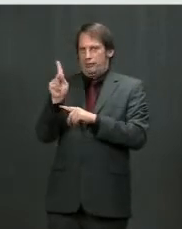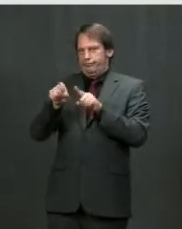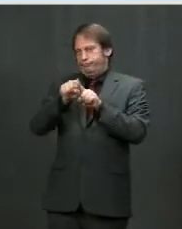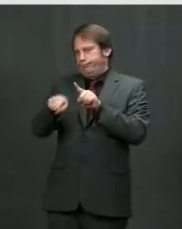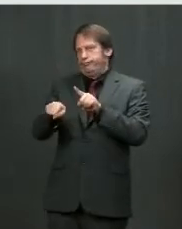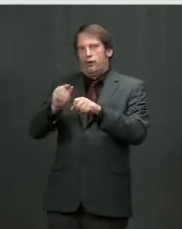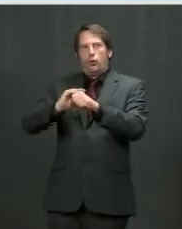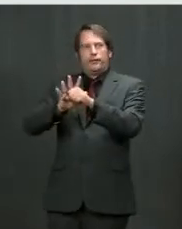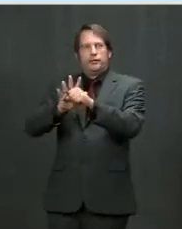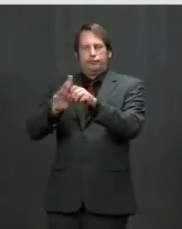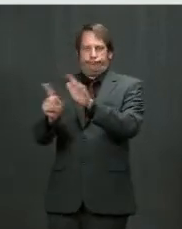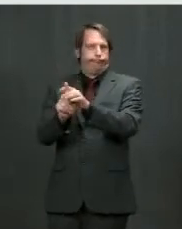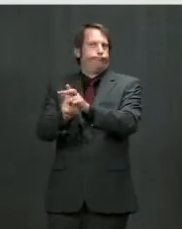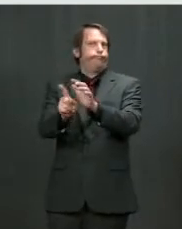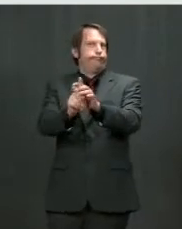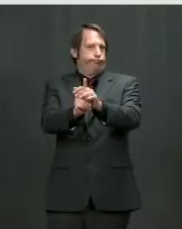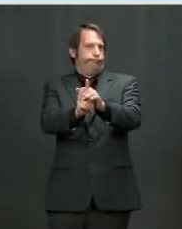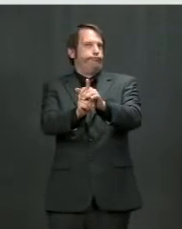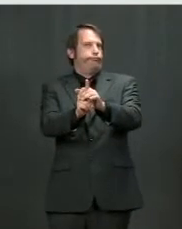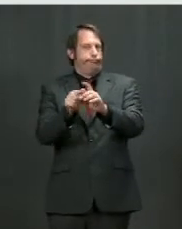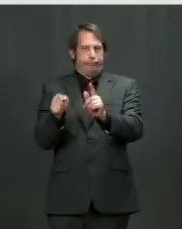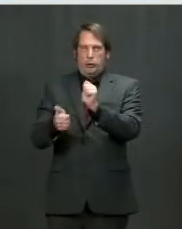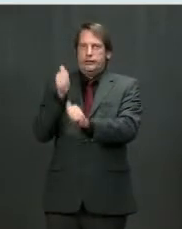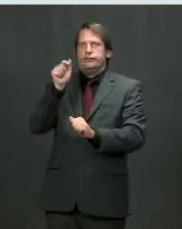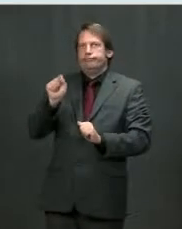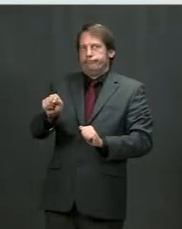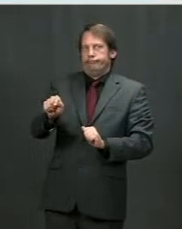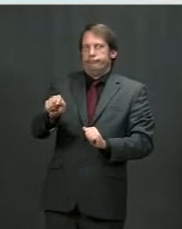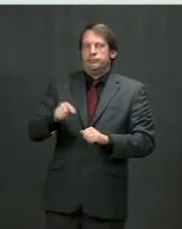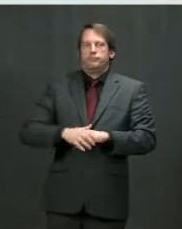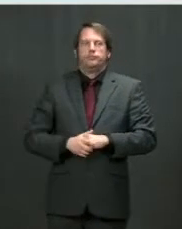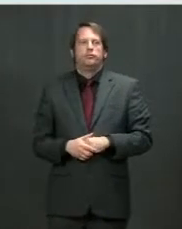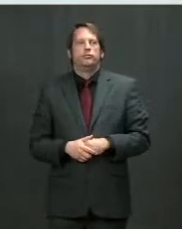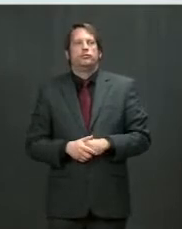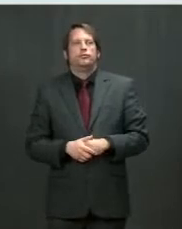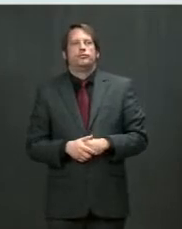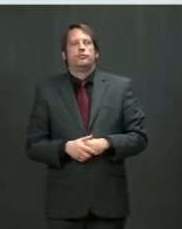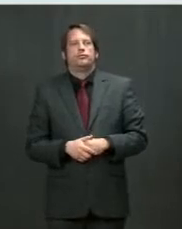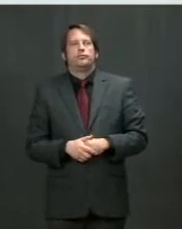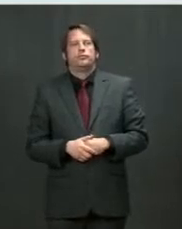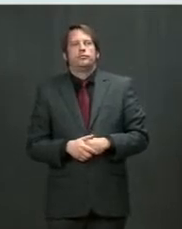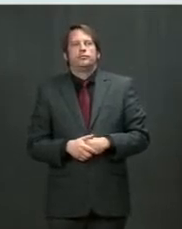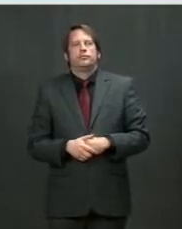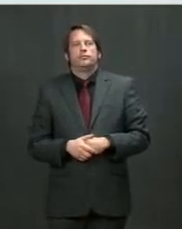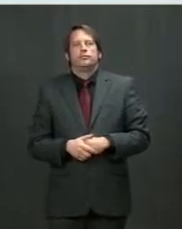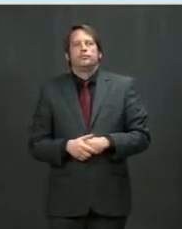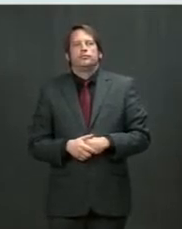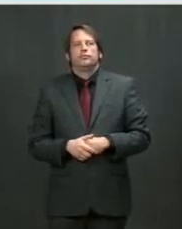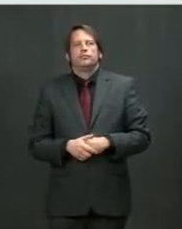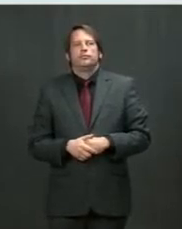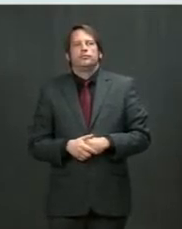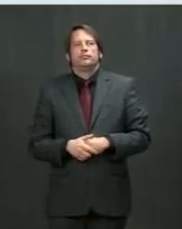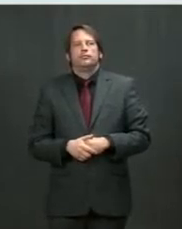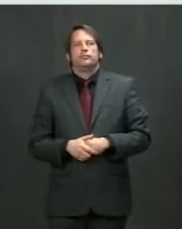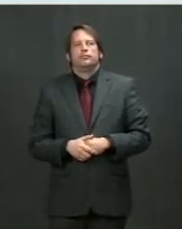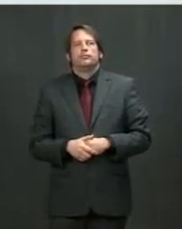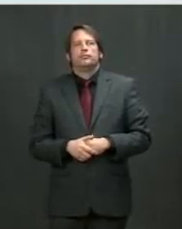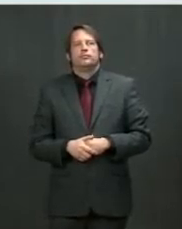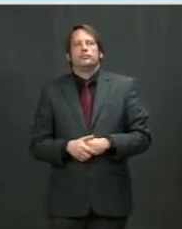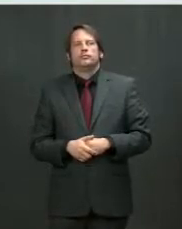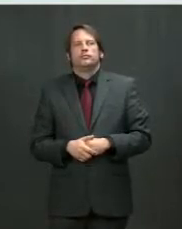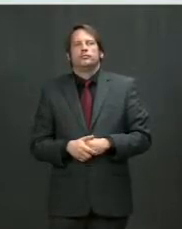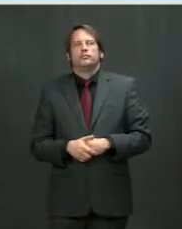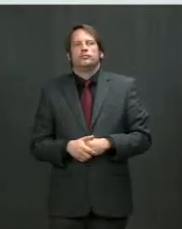now. I think your second question. Let me begin on, and then I would invite both